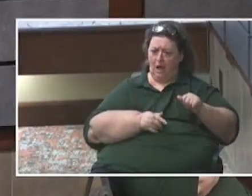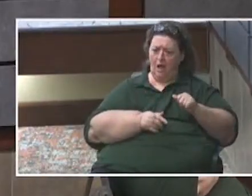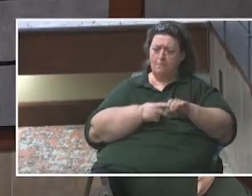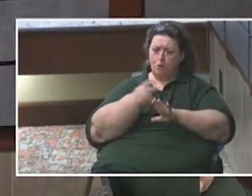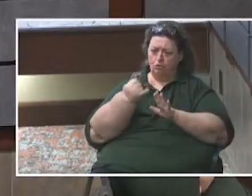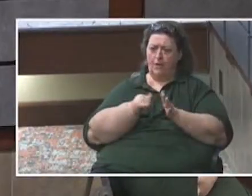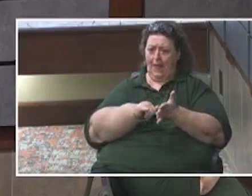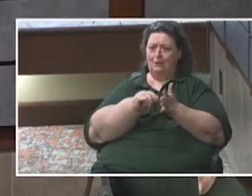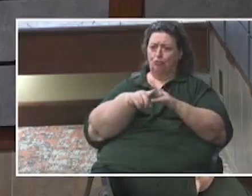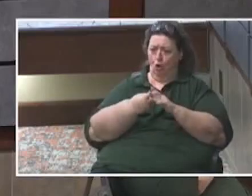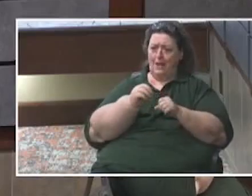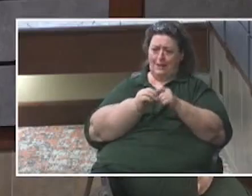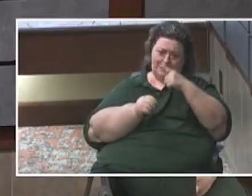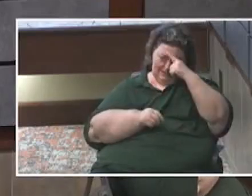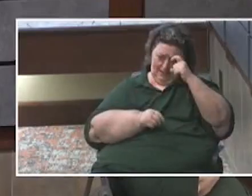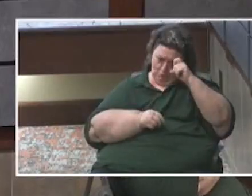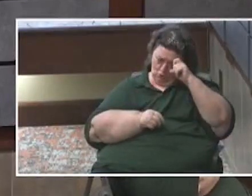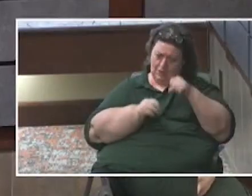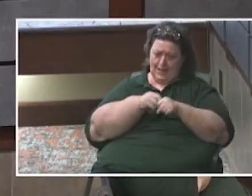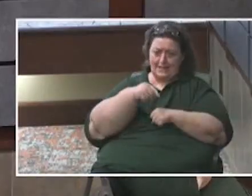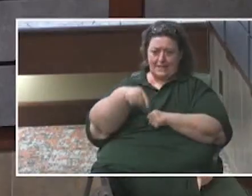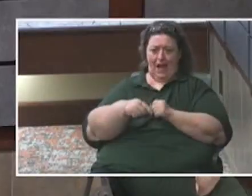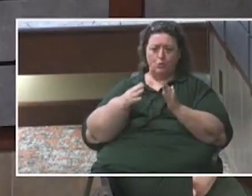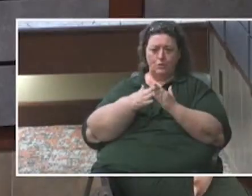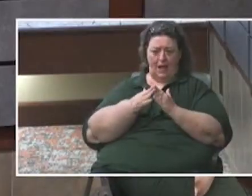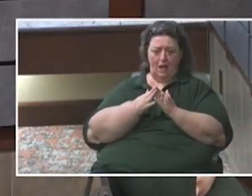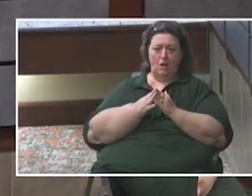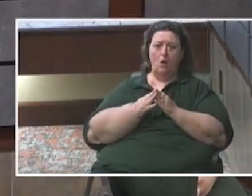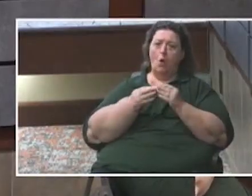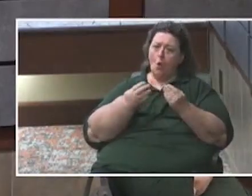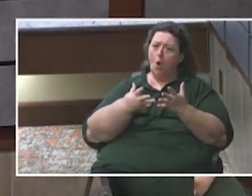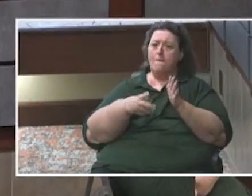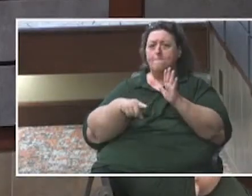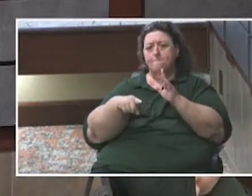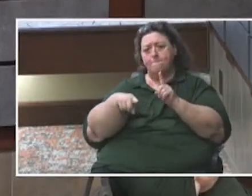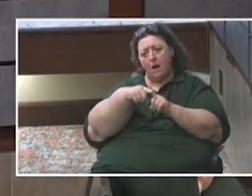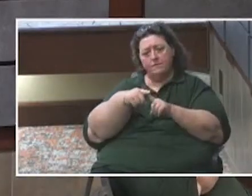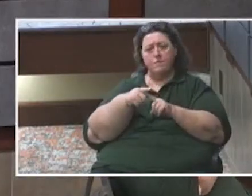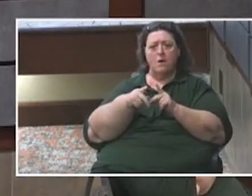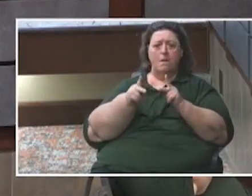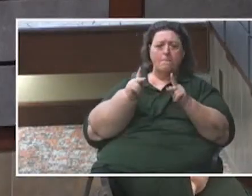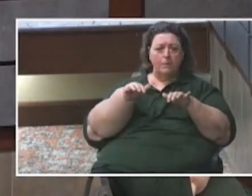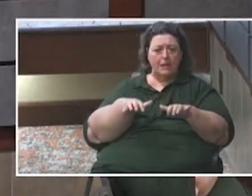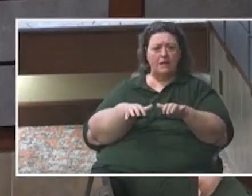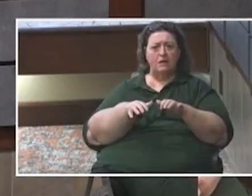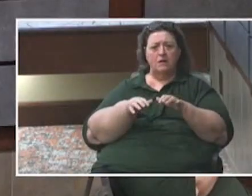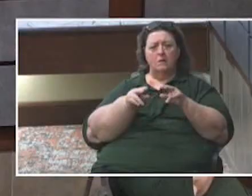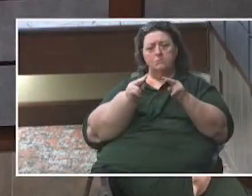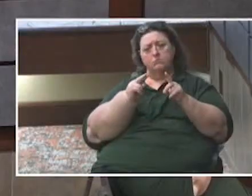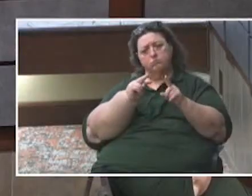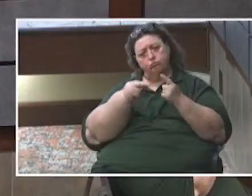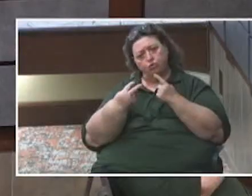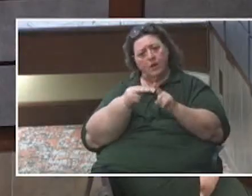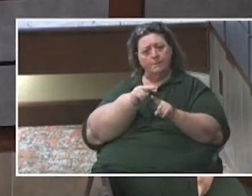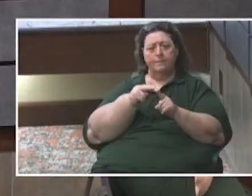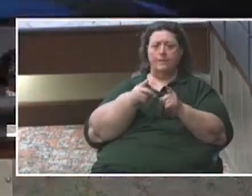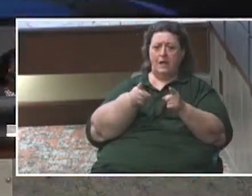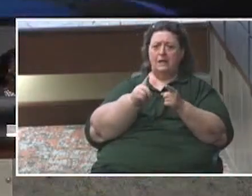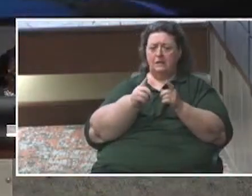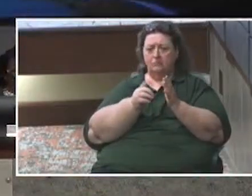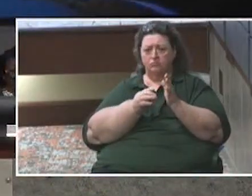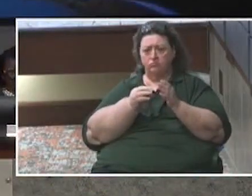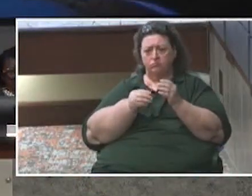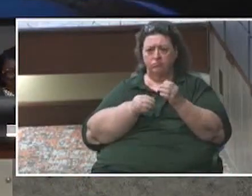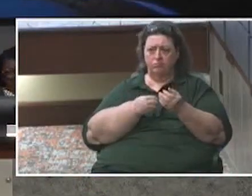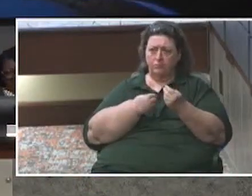pilot project for branding and activation downtown. Following positive public reception, additional PID funds were designated for design and activation